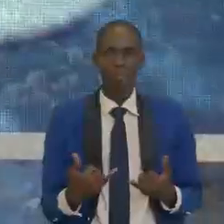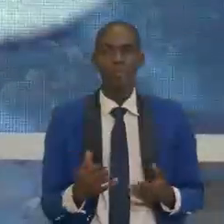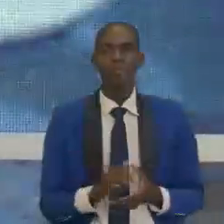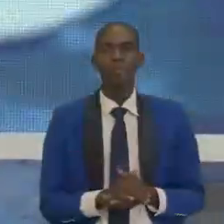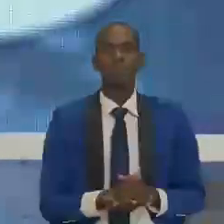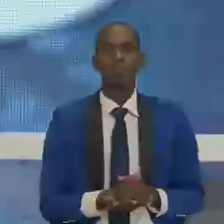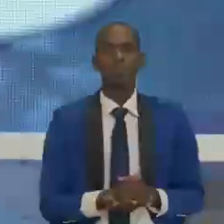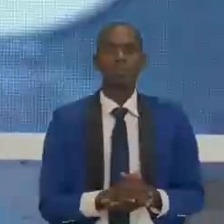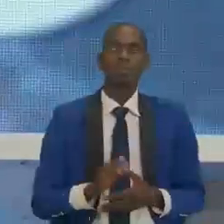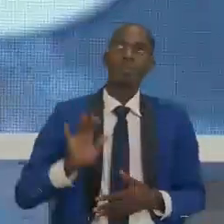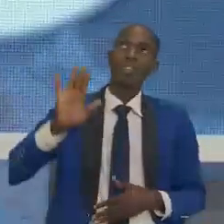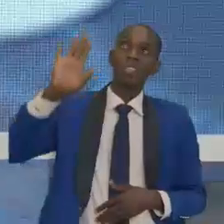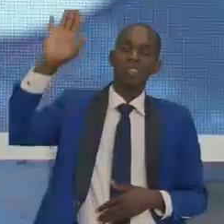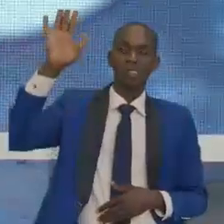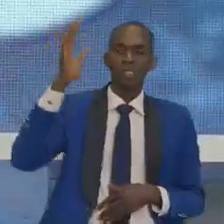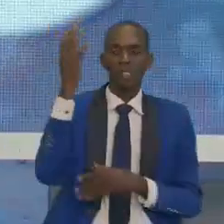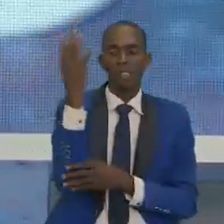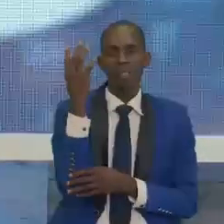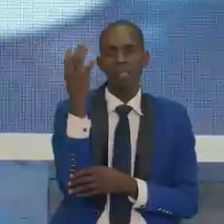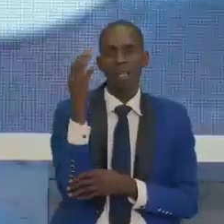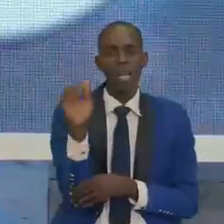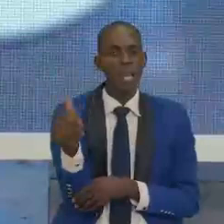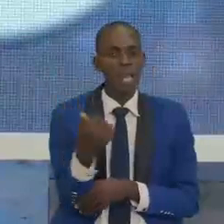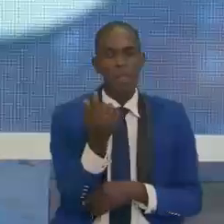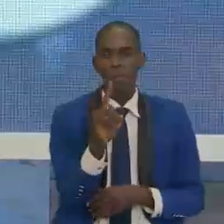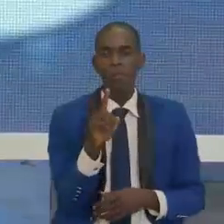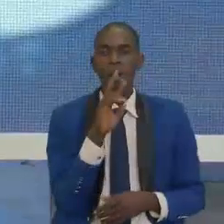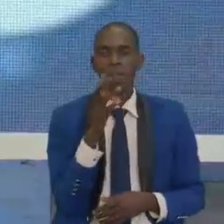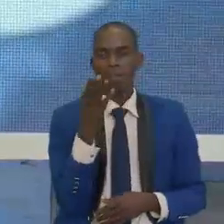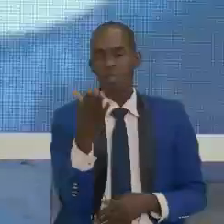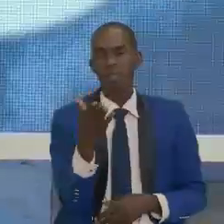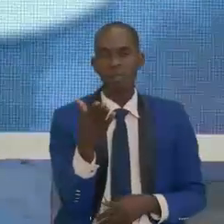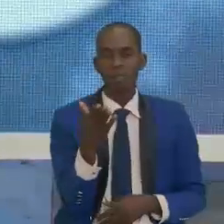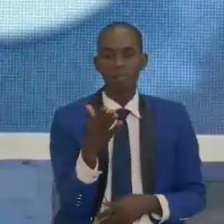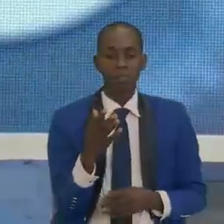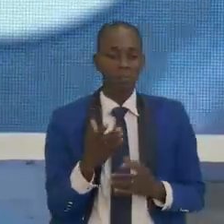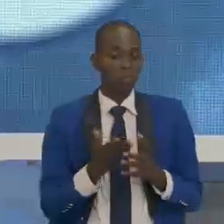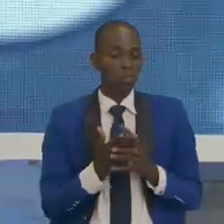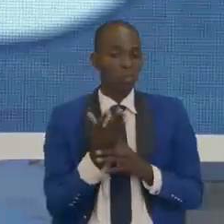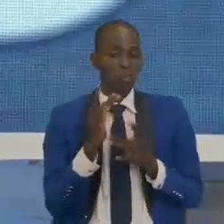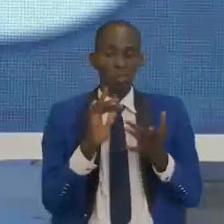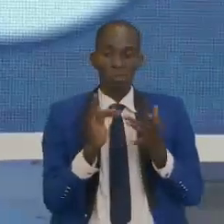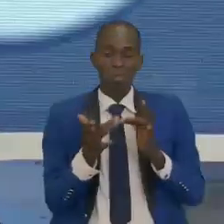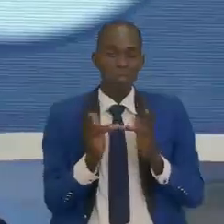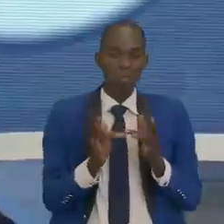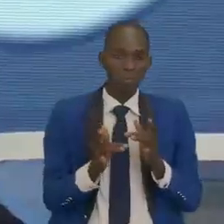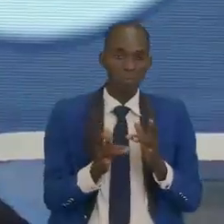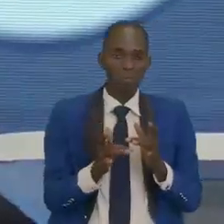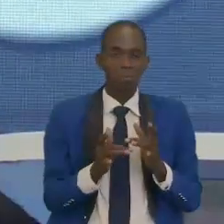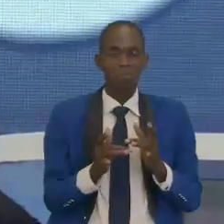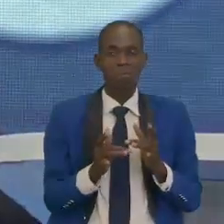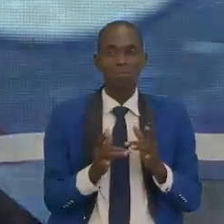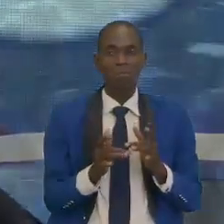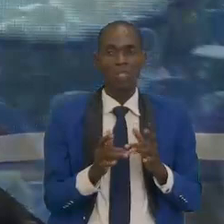Raise up that hand. Anywhere you are. Online, social media.